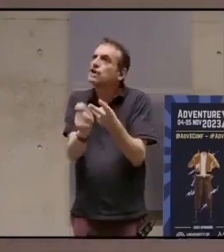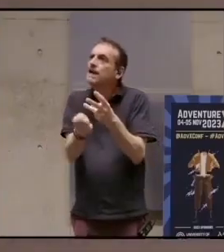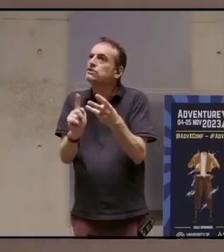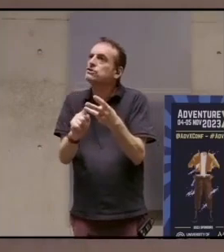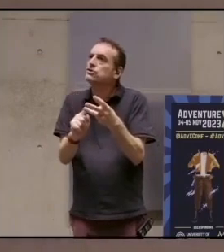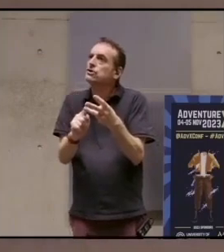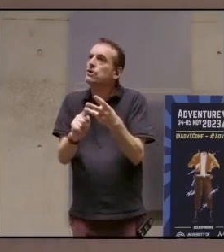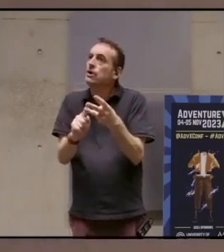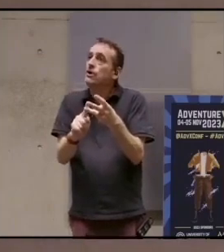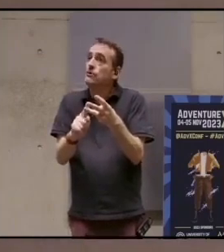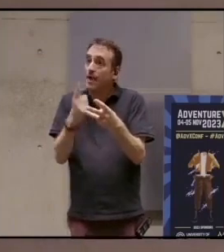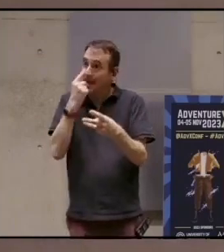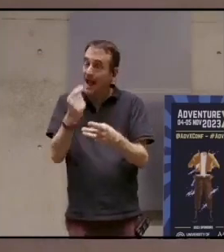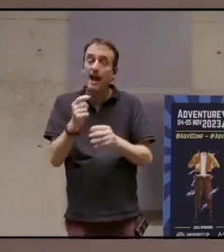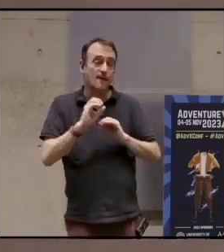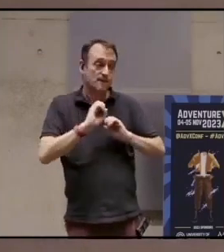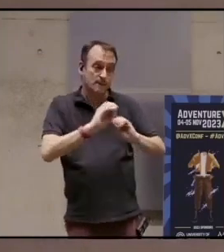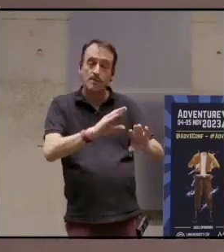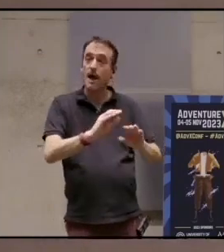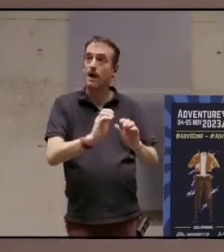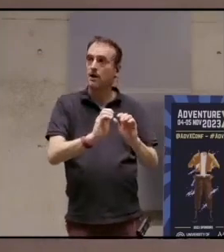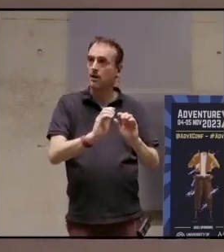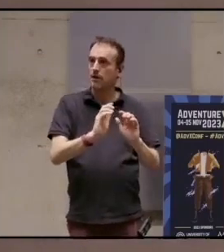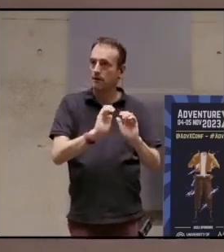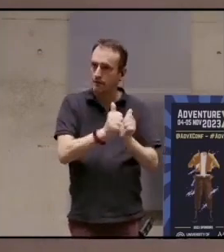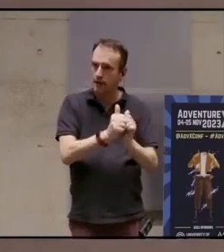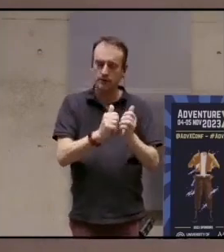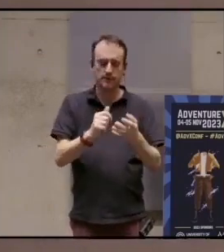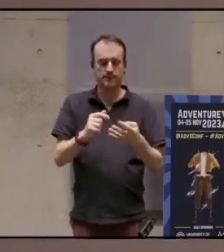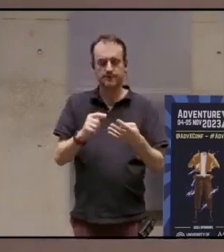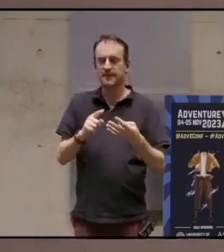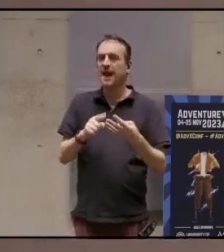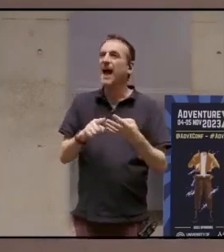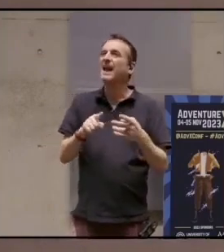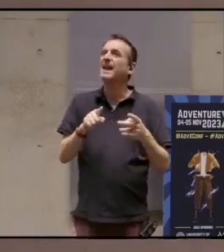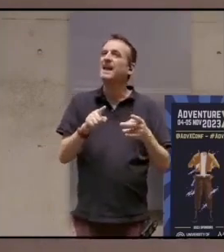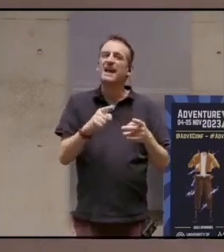the next line. And if it's a longer line and we are on the struggle bus,